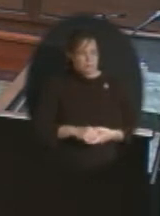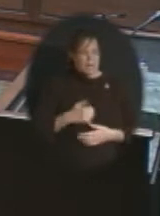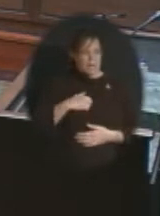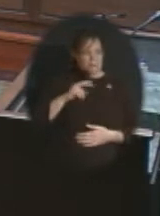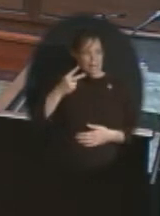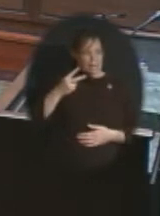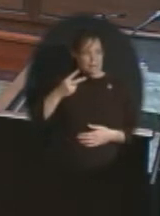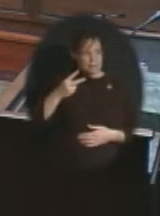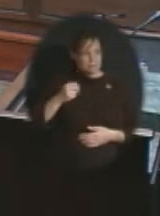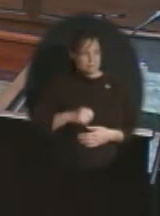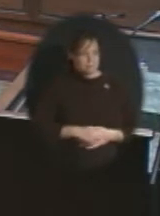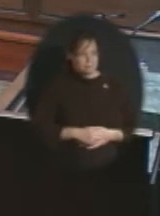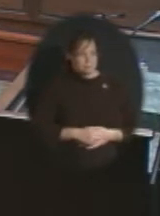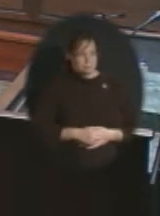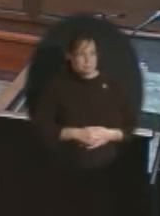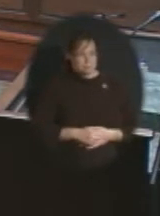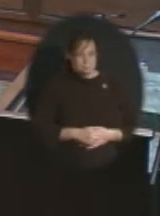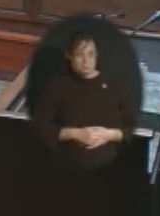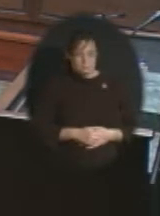Second.